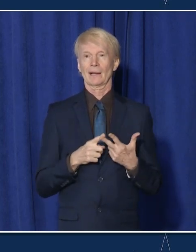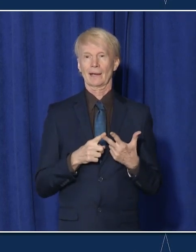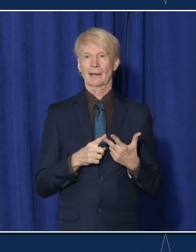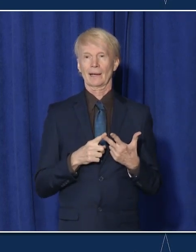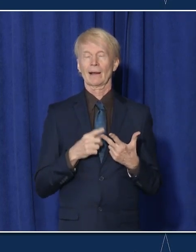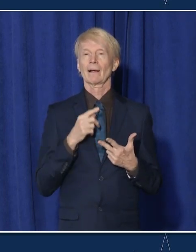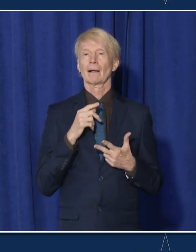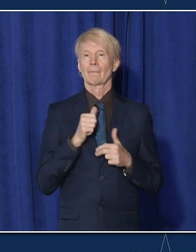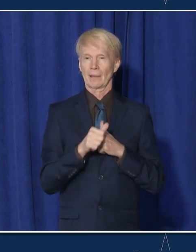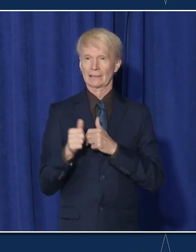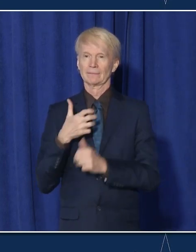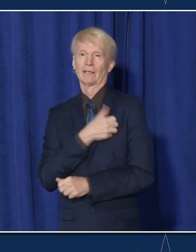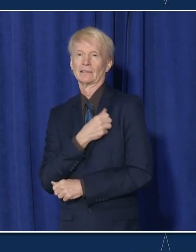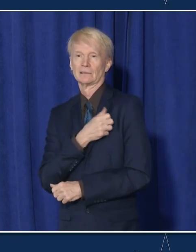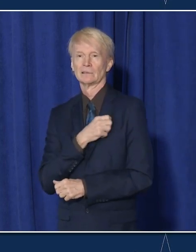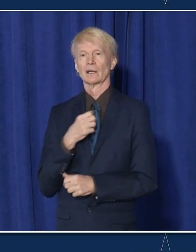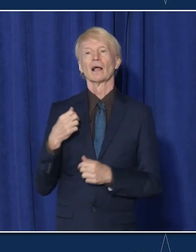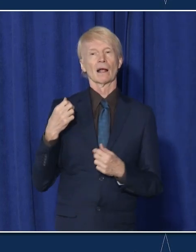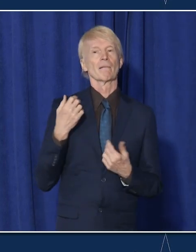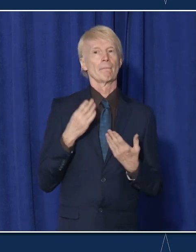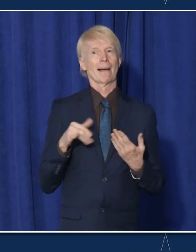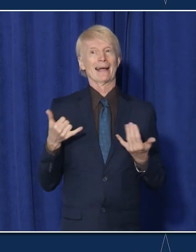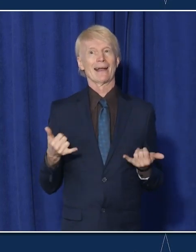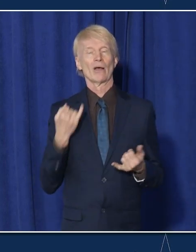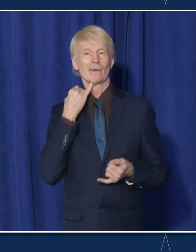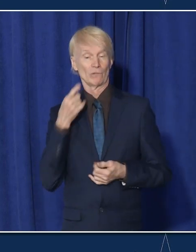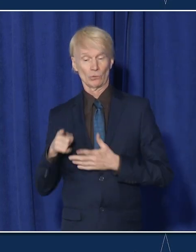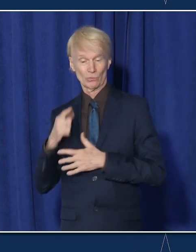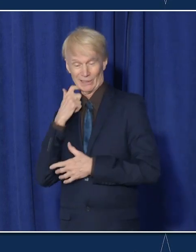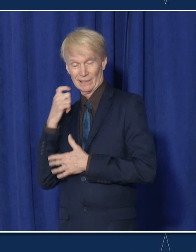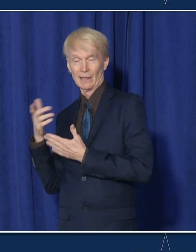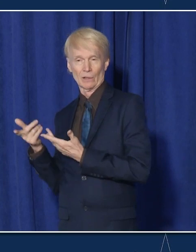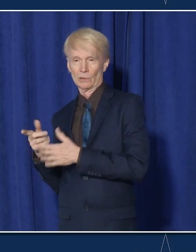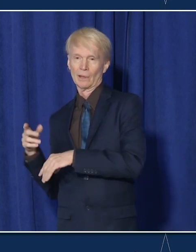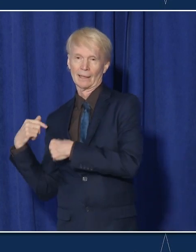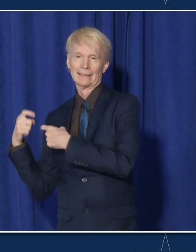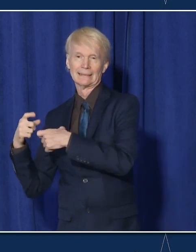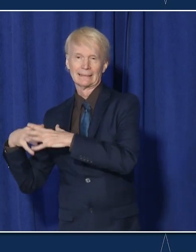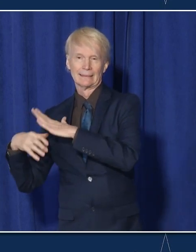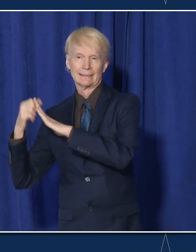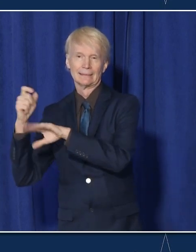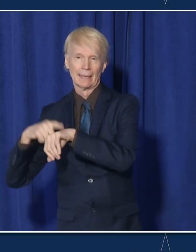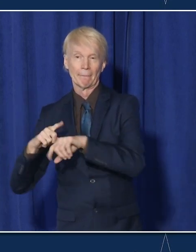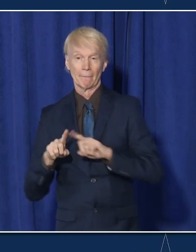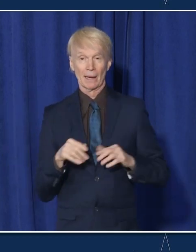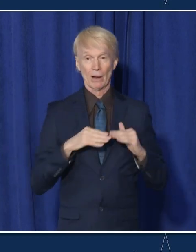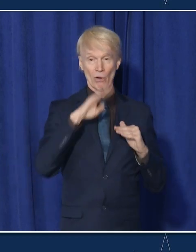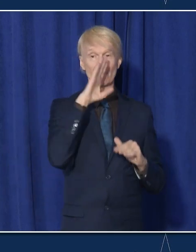by now, unless you got started a little bit late. Anybody over the age of 12